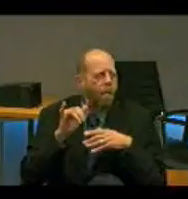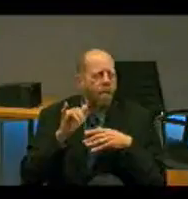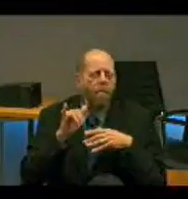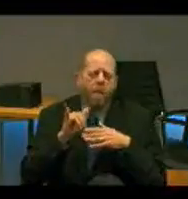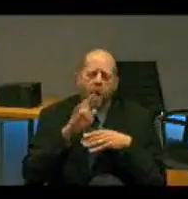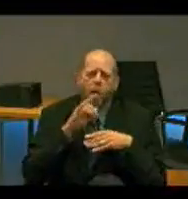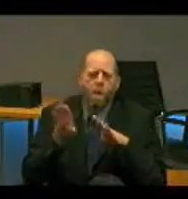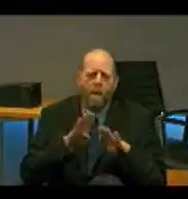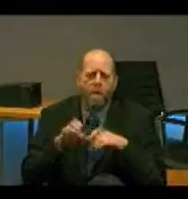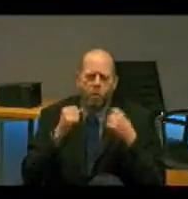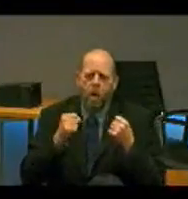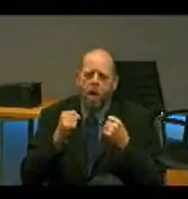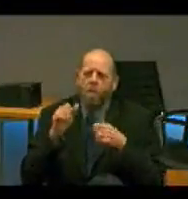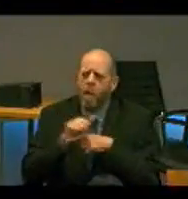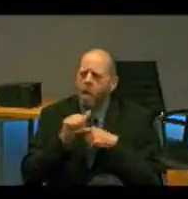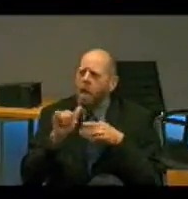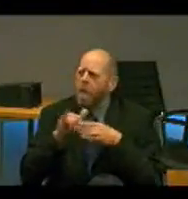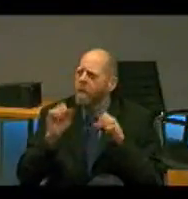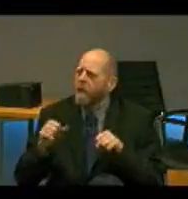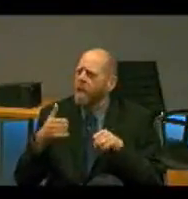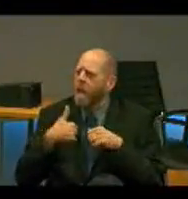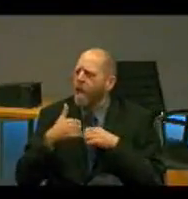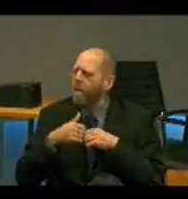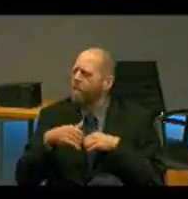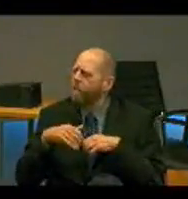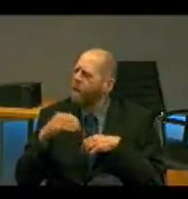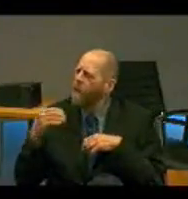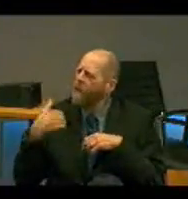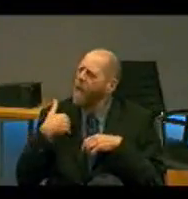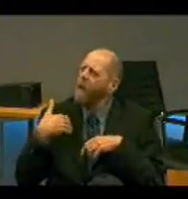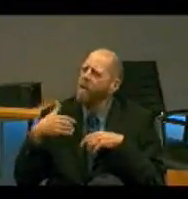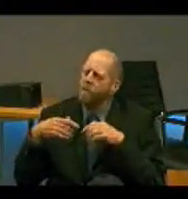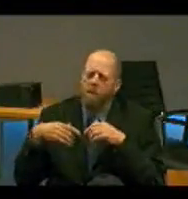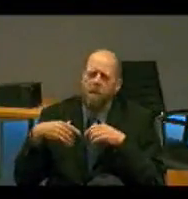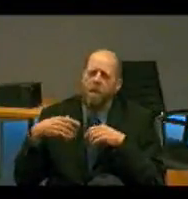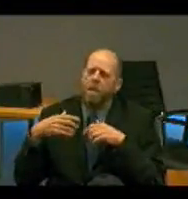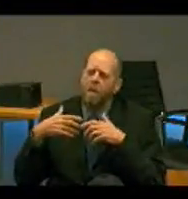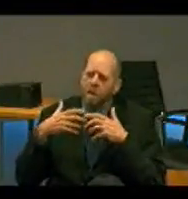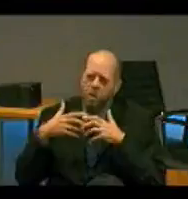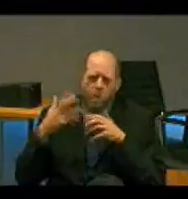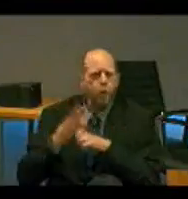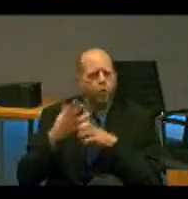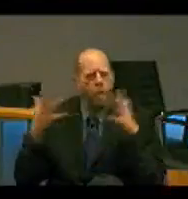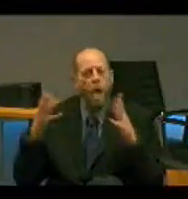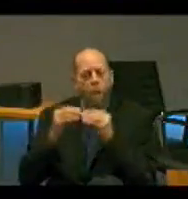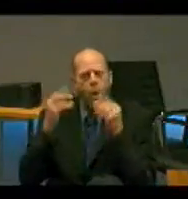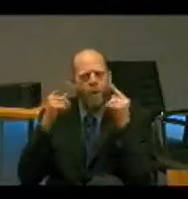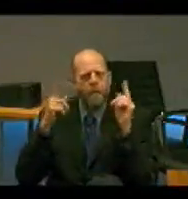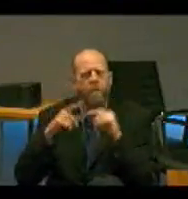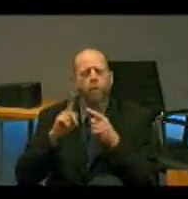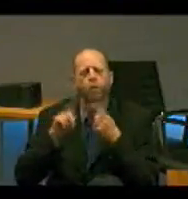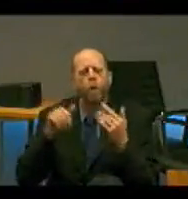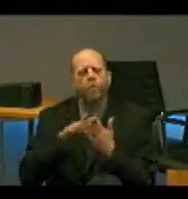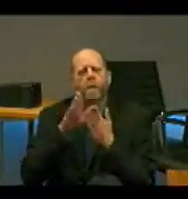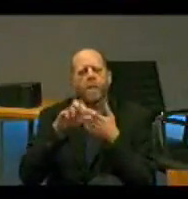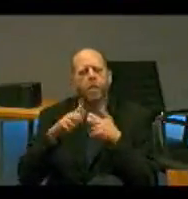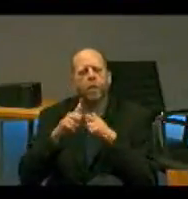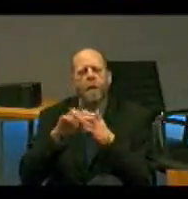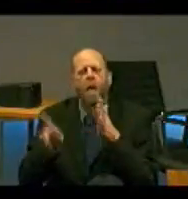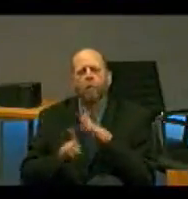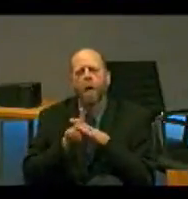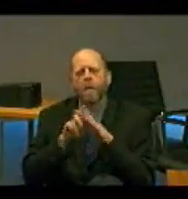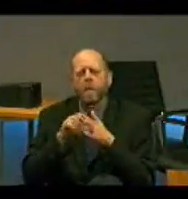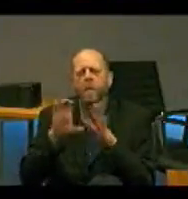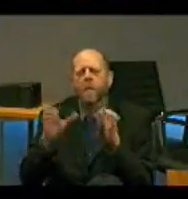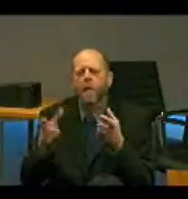behaviorally sound practices that can have and have extensively been used and used more effectively to address issues that arise in the